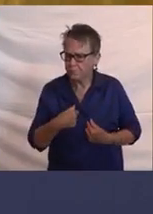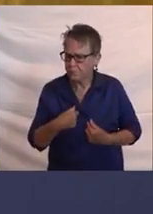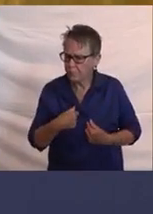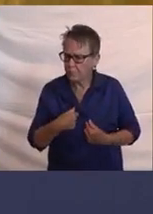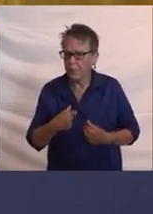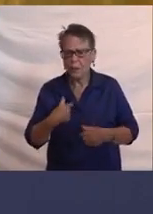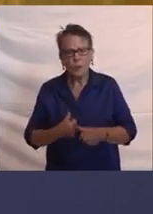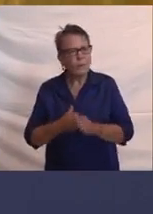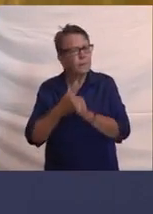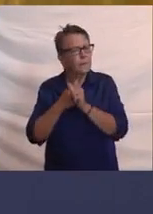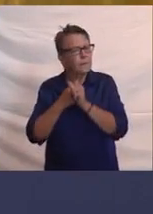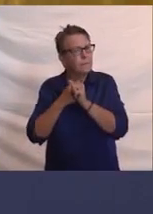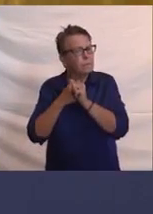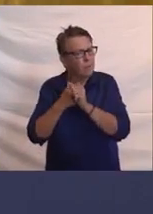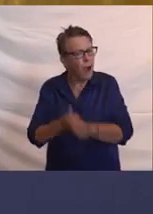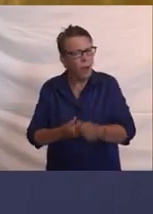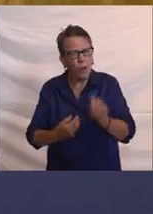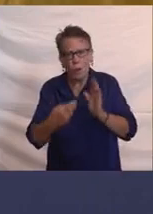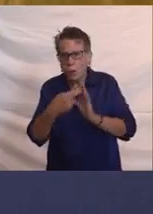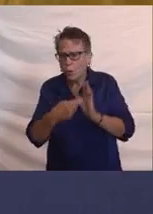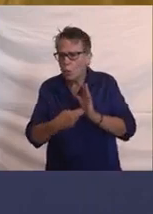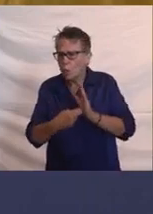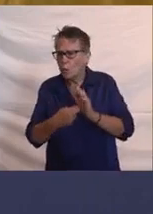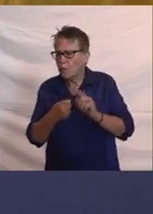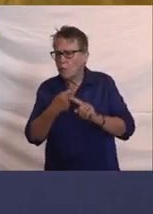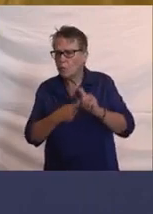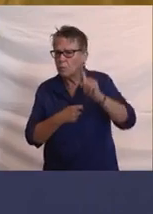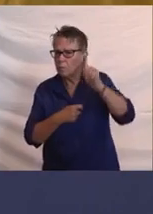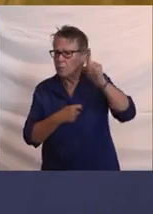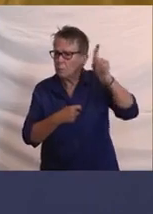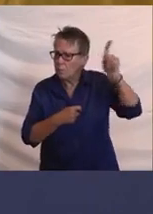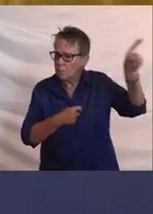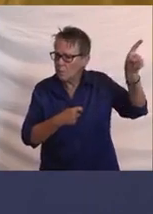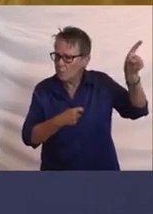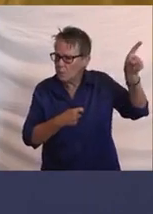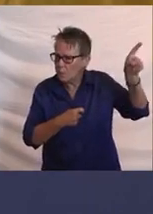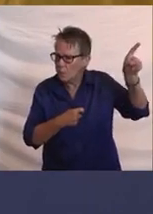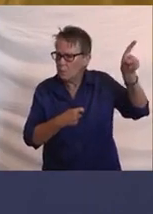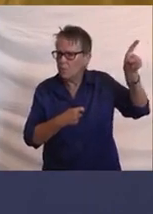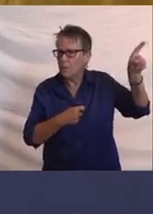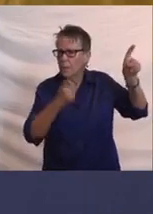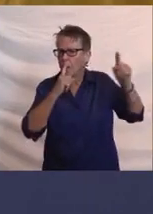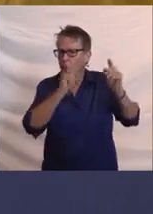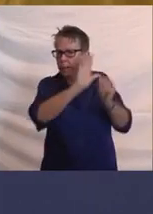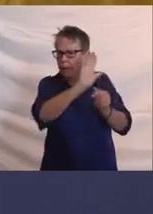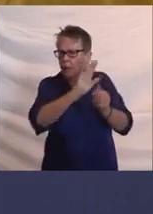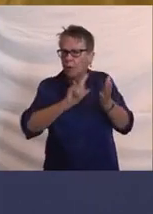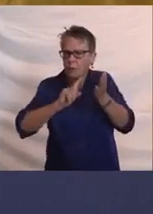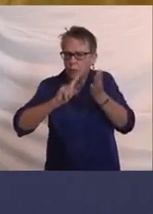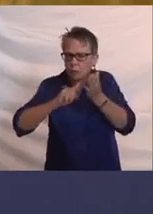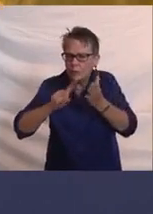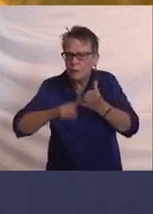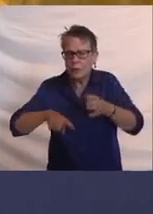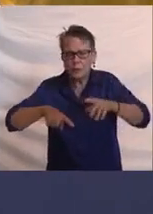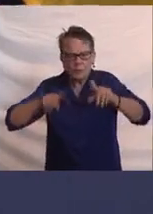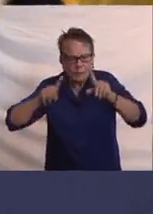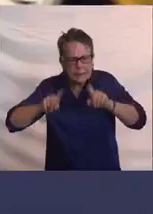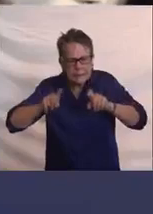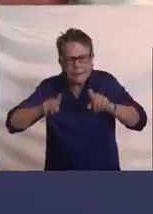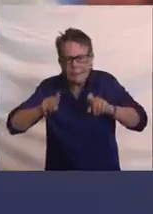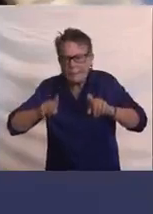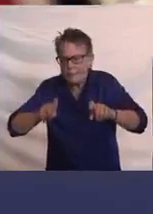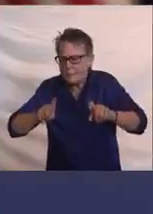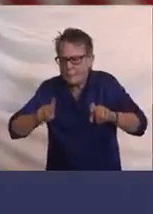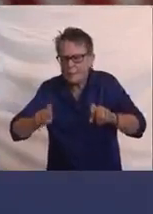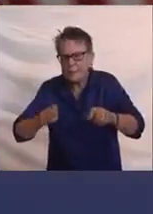we look to the feds who have done the overwhelming amount of research and the manufacturers of trials, et cetera, but help us with why do we have to wait